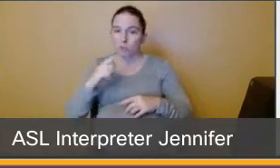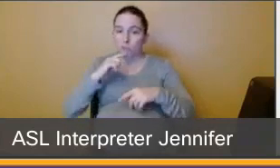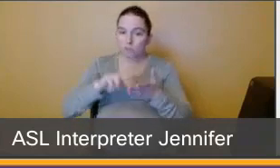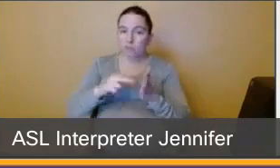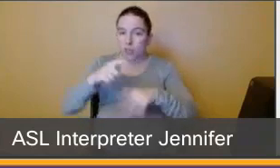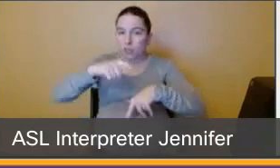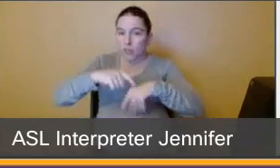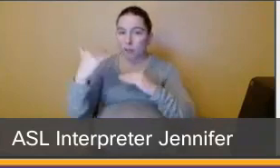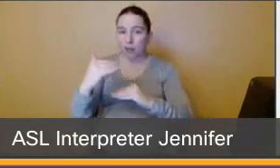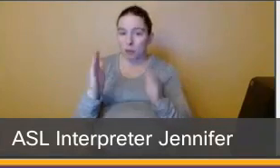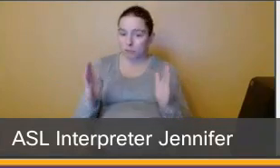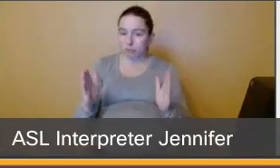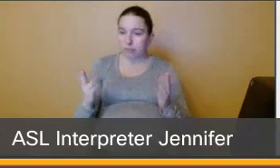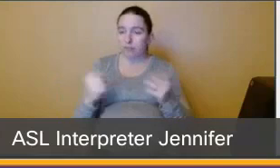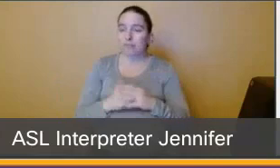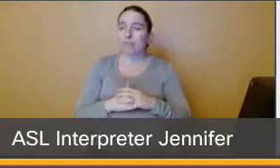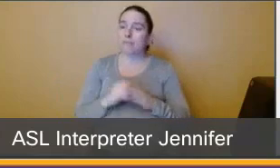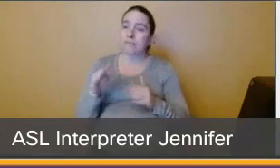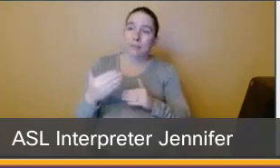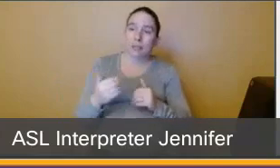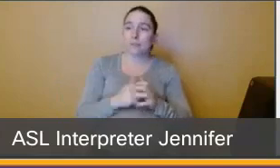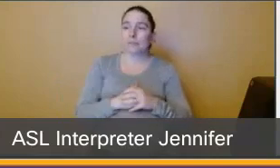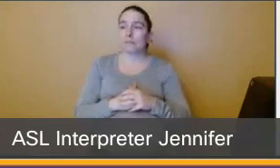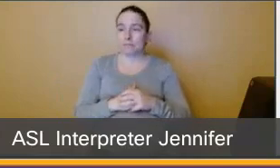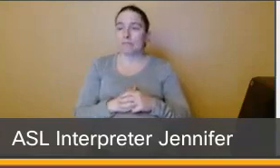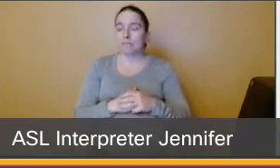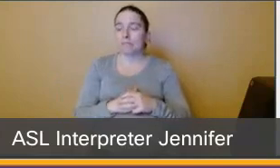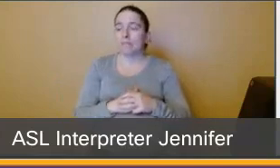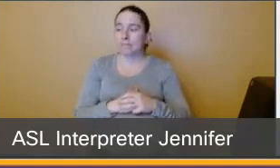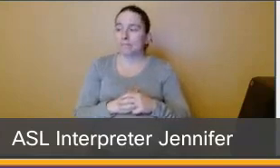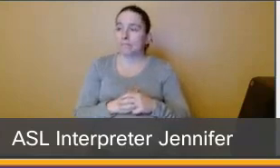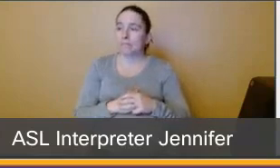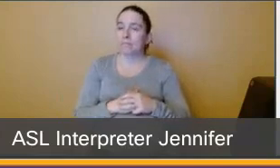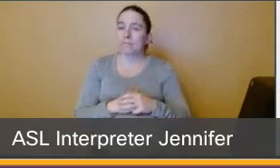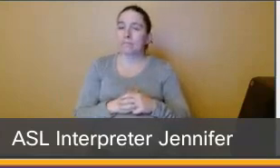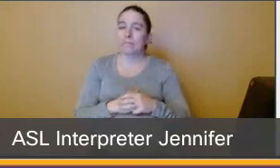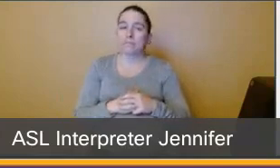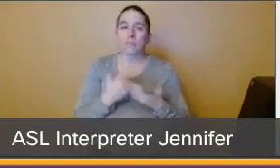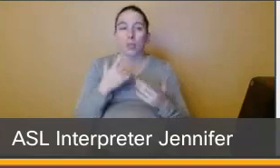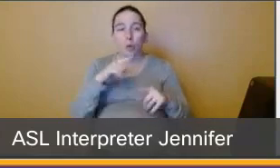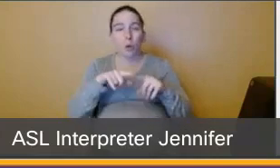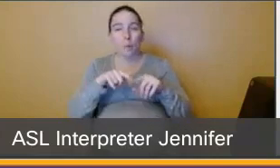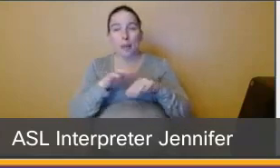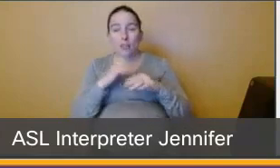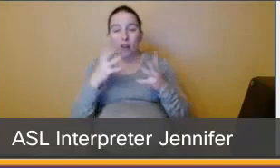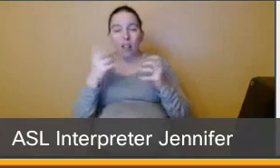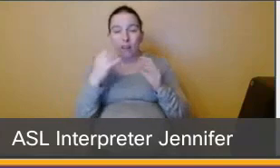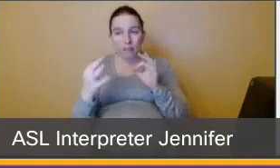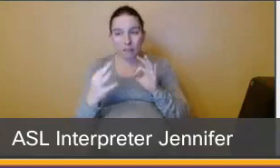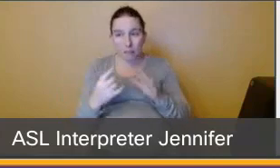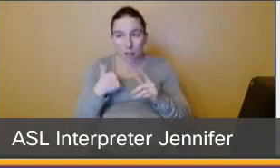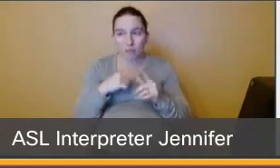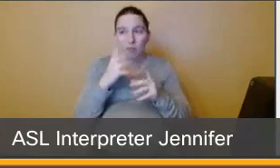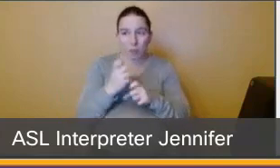here. Next slide. So based on a lot of the stakeholder feedback that we received, we've